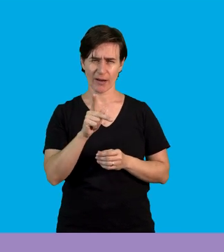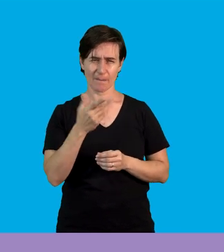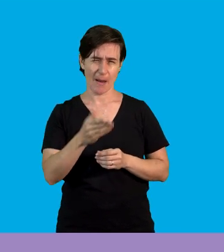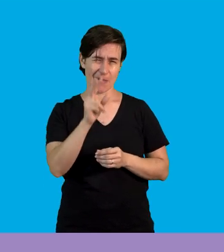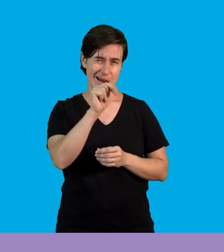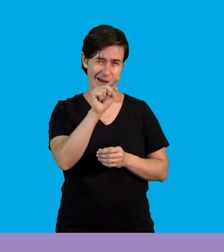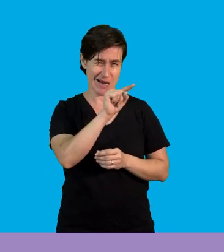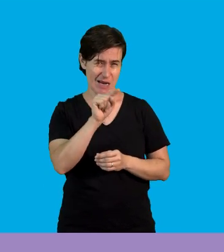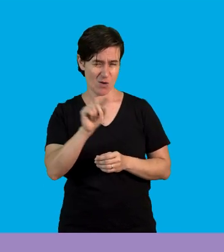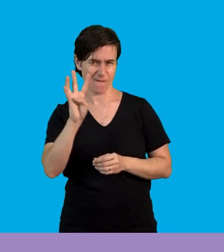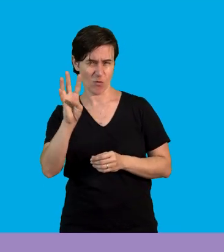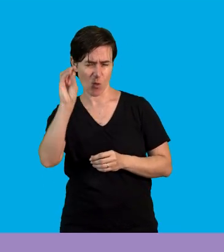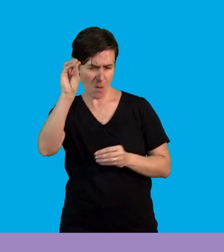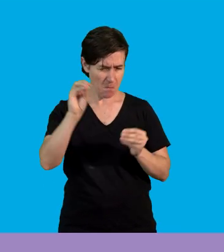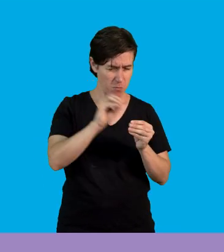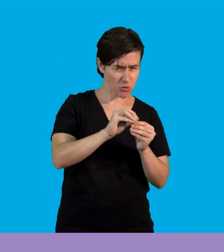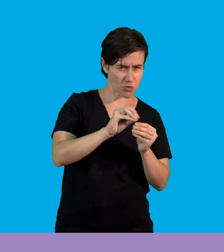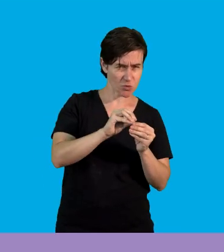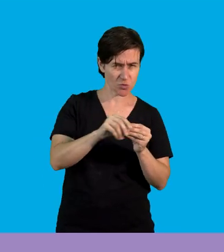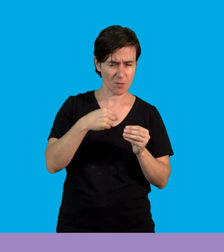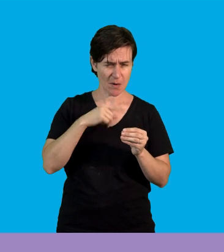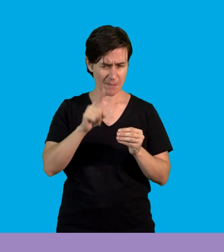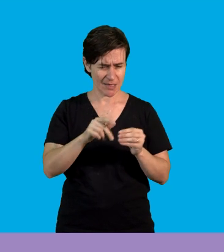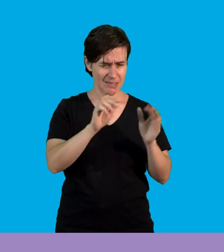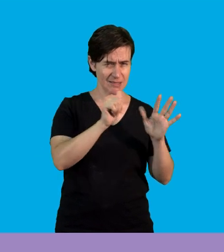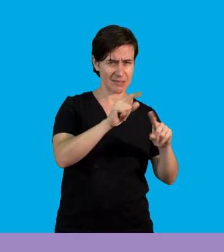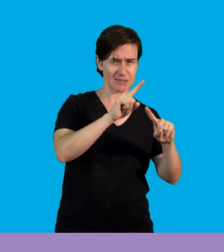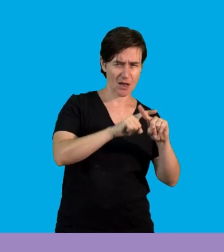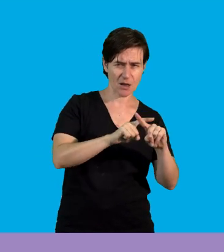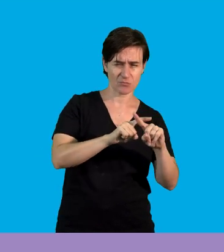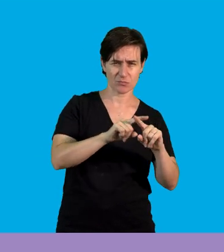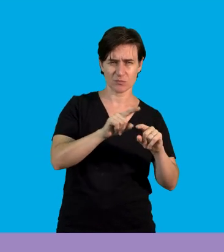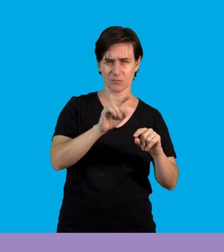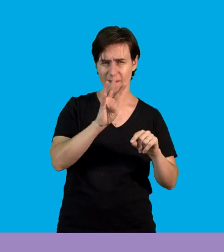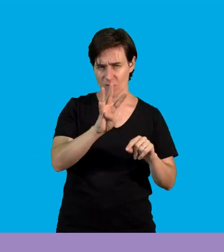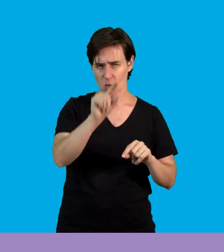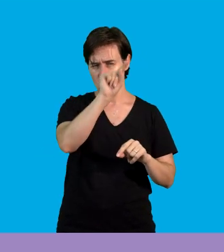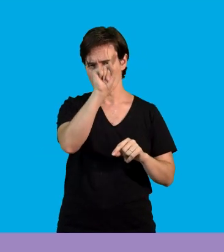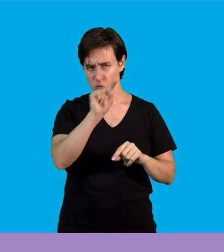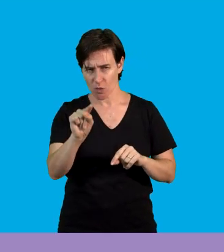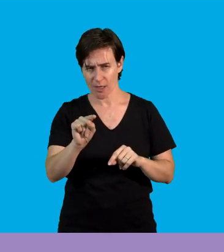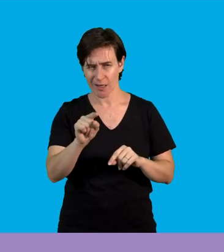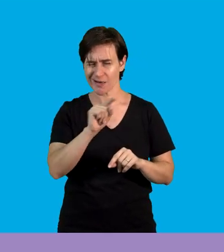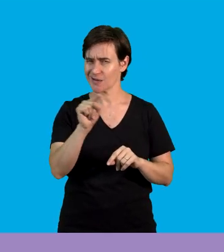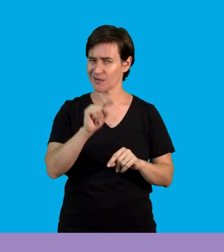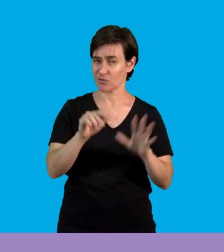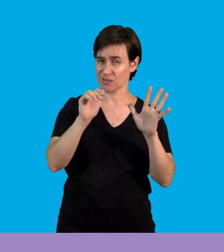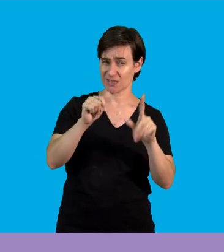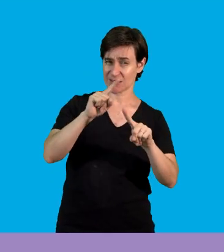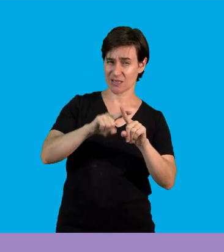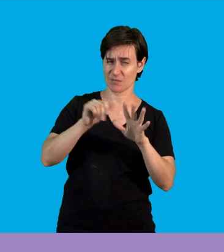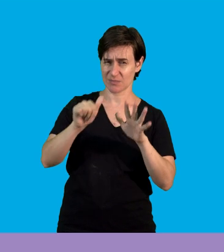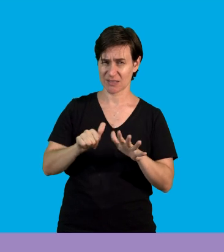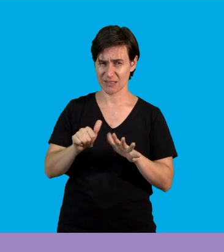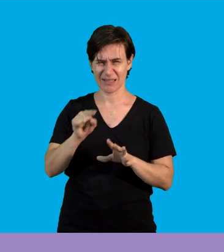substitute in the answer that she got, and she had to multiply 6 with 4 squared, and that gave